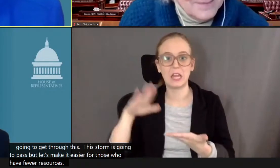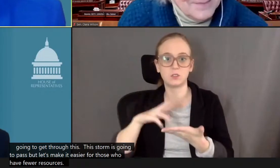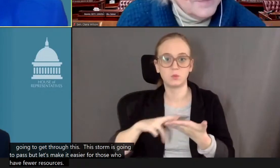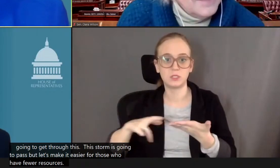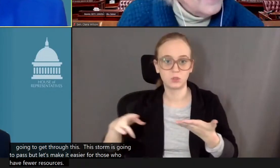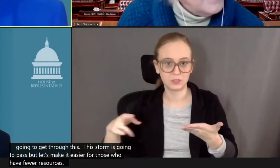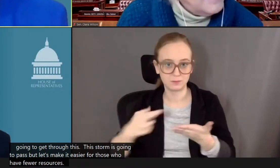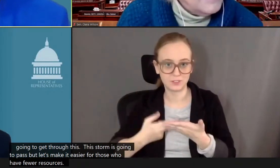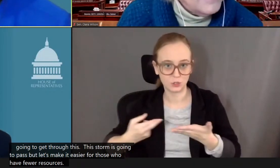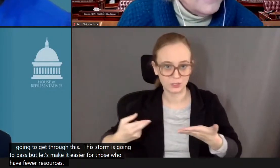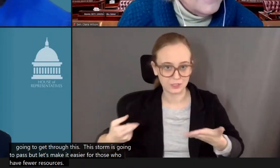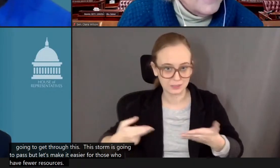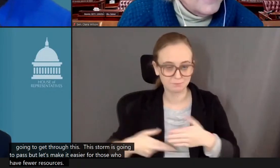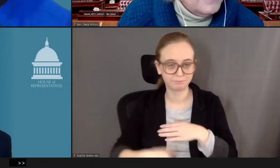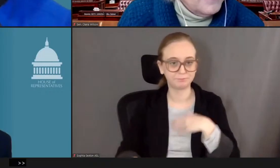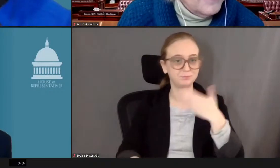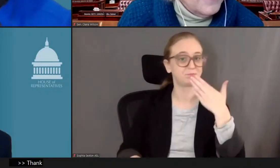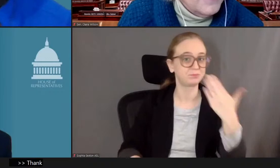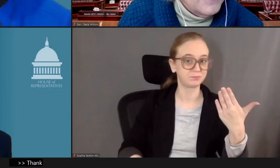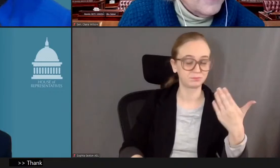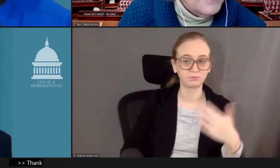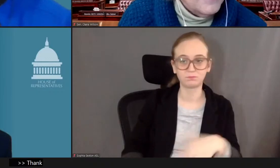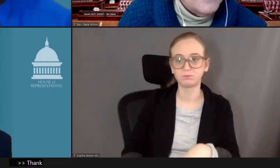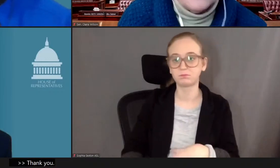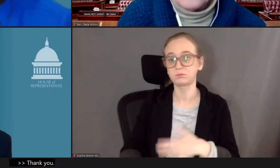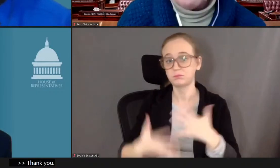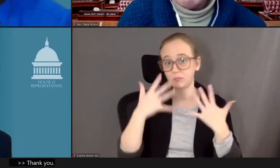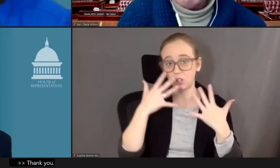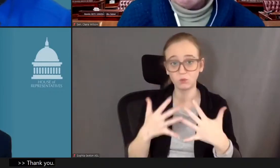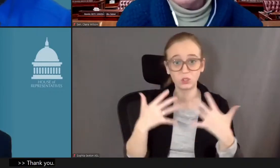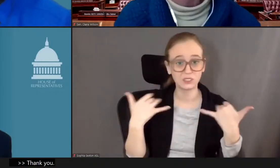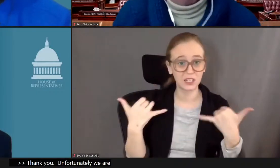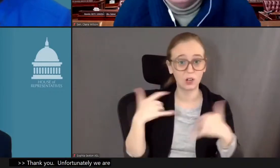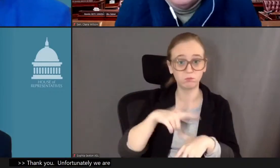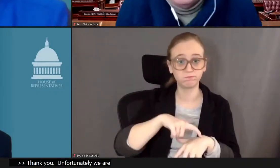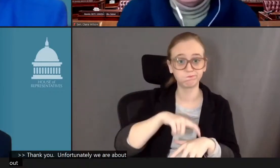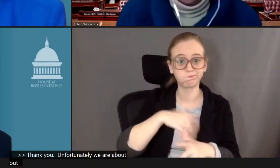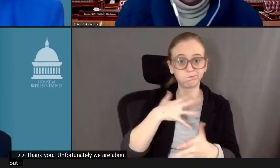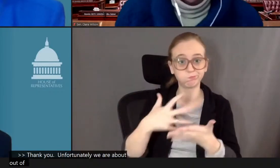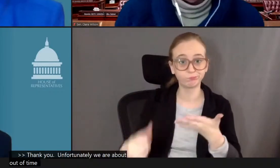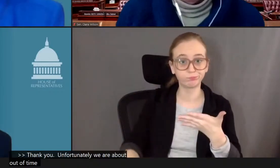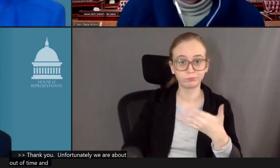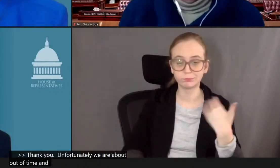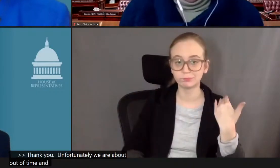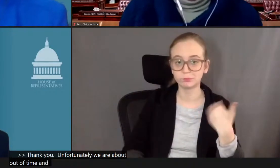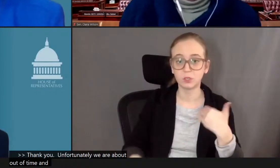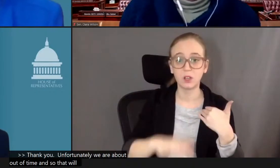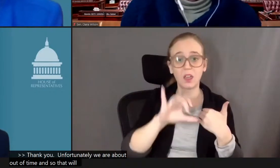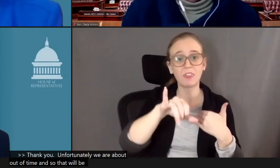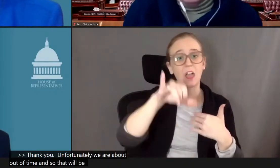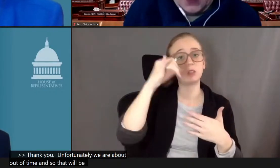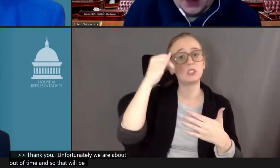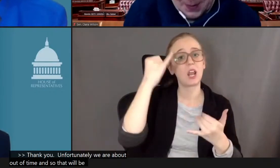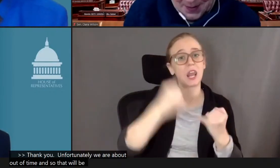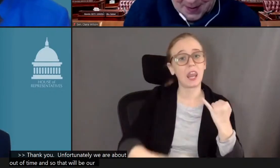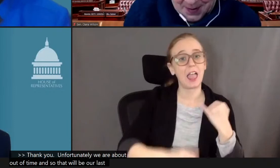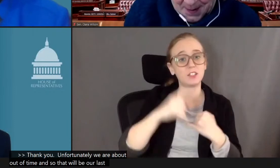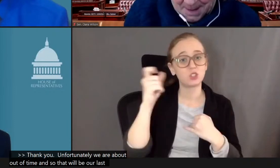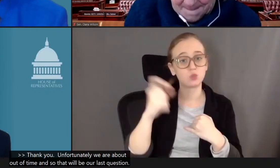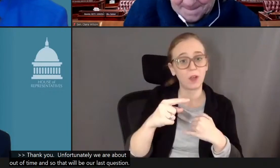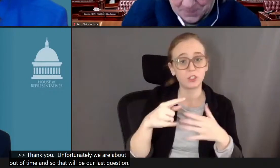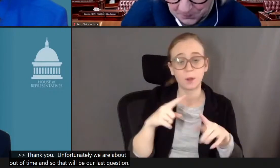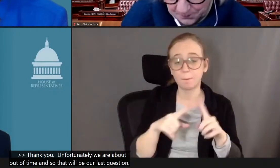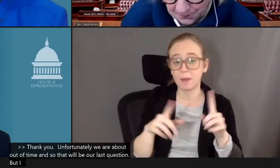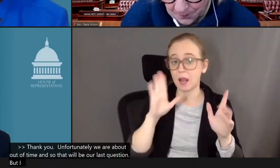Thank you. Unfortunately, we are about out of time, and so that will be our last question, but I will stress